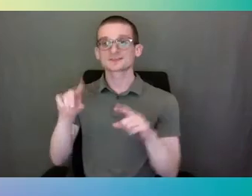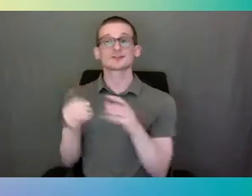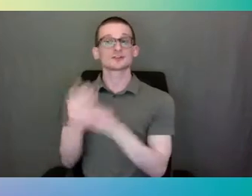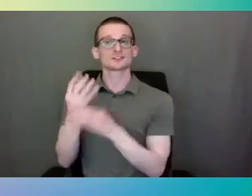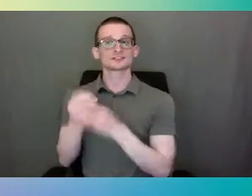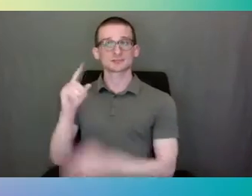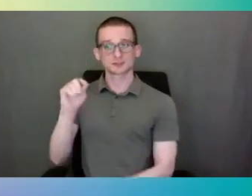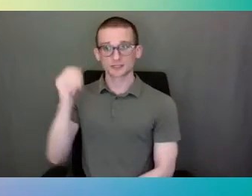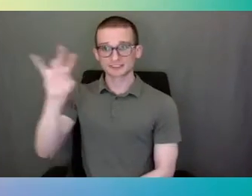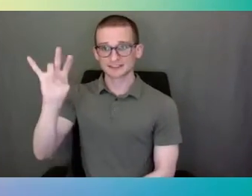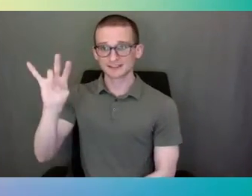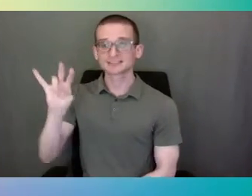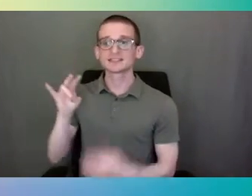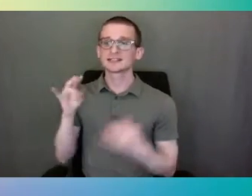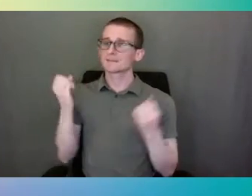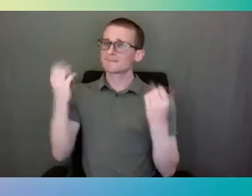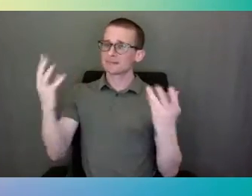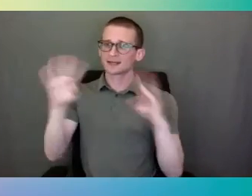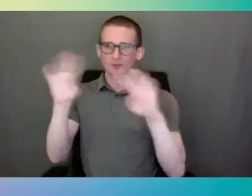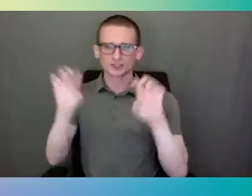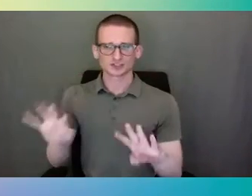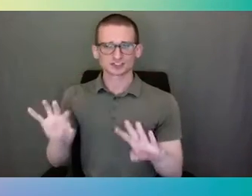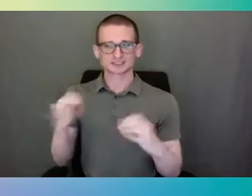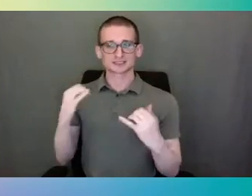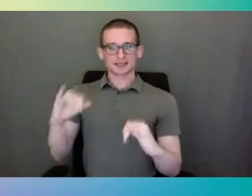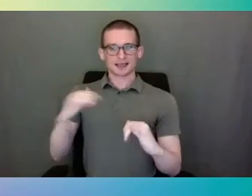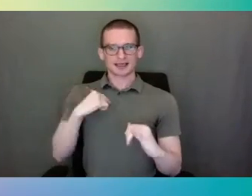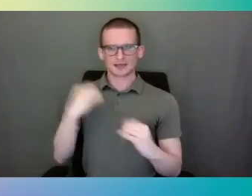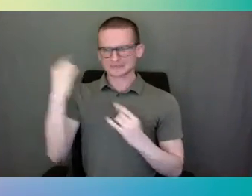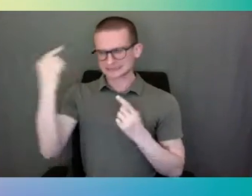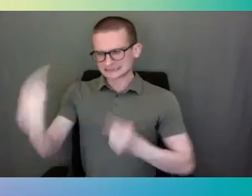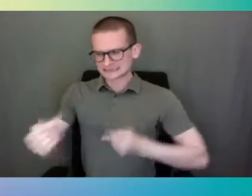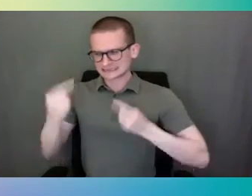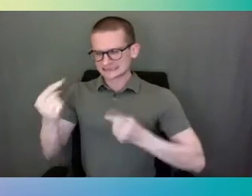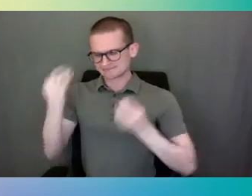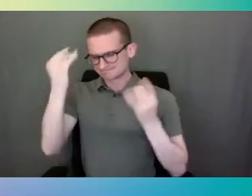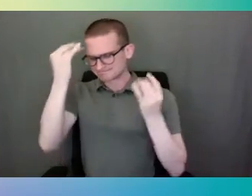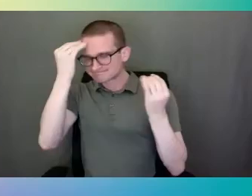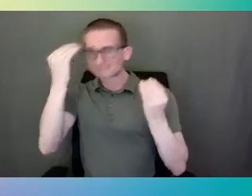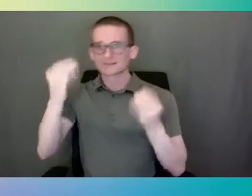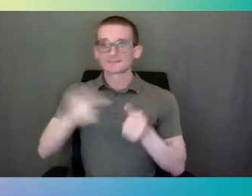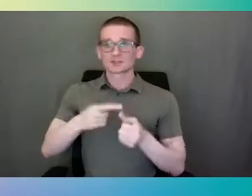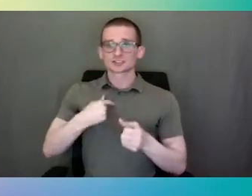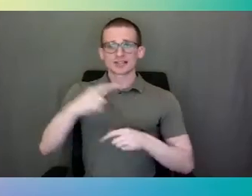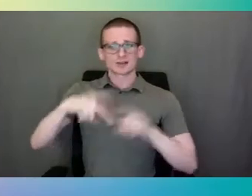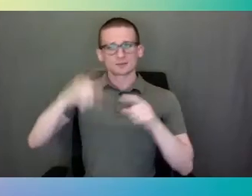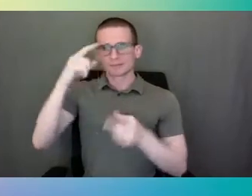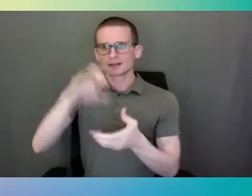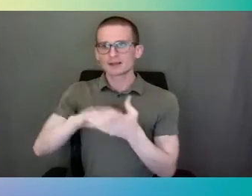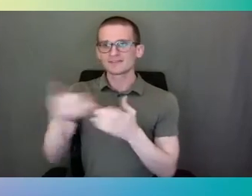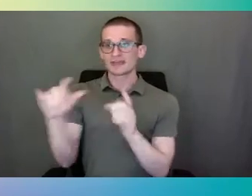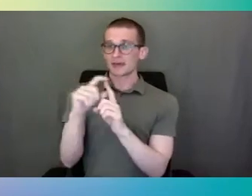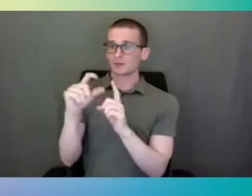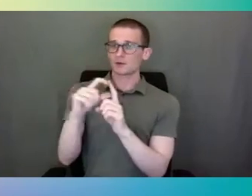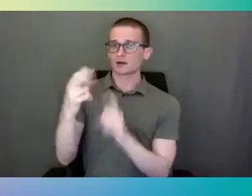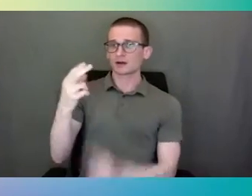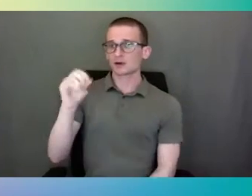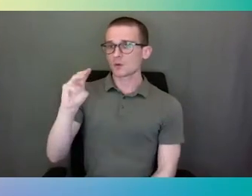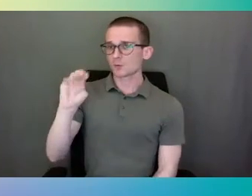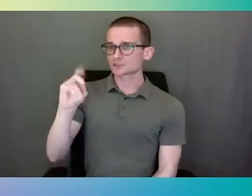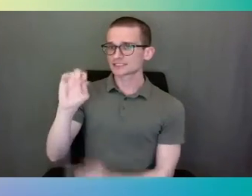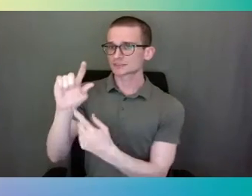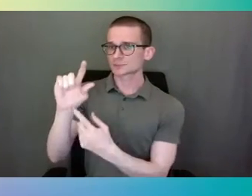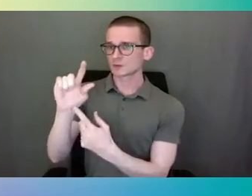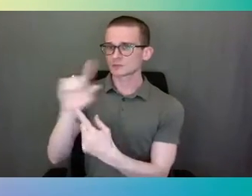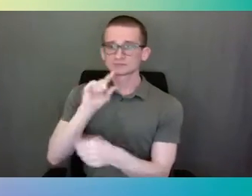had, so many questions. And for starters, I couldn't believe that the word homosexual didn't appear in any verse in the Bible